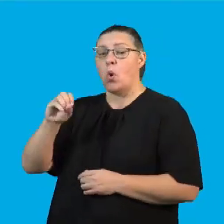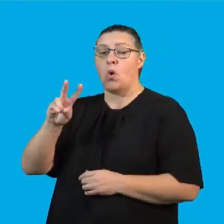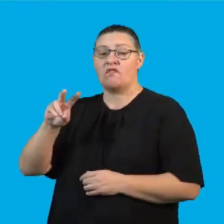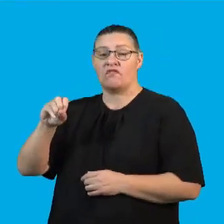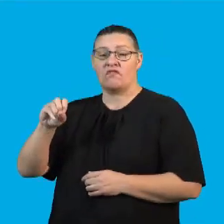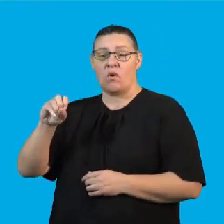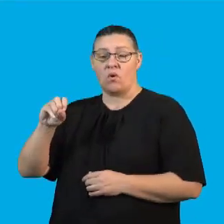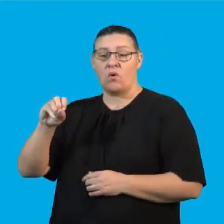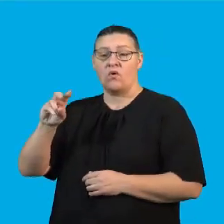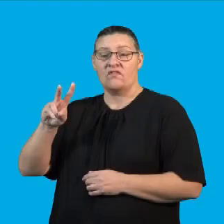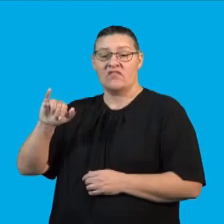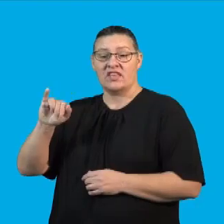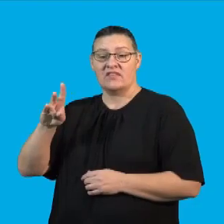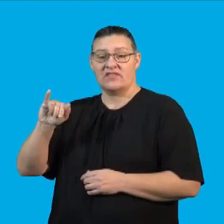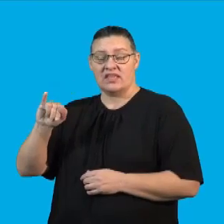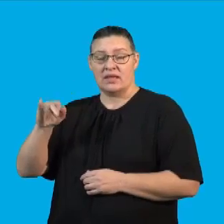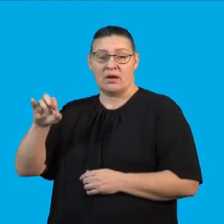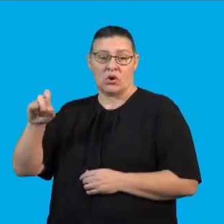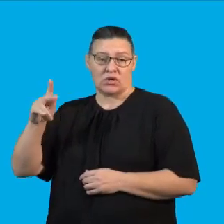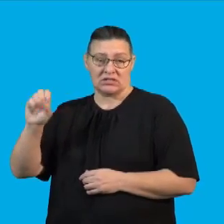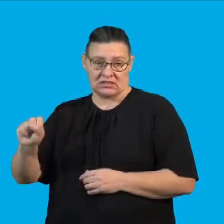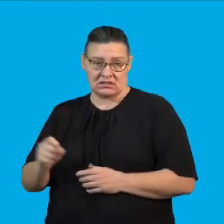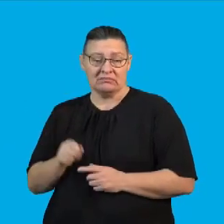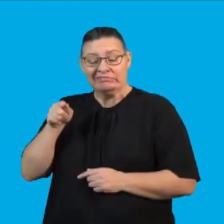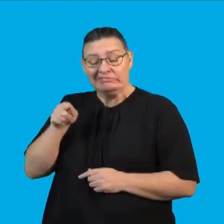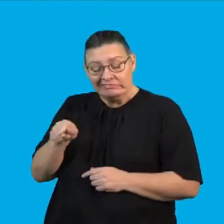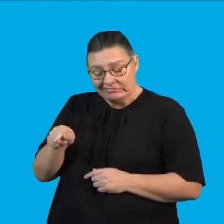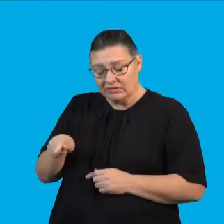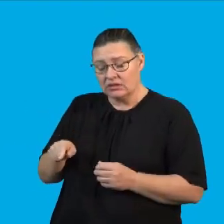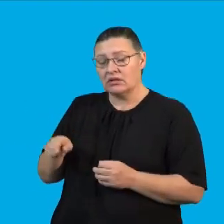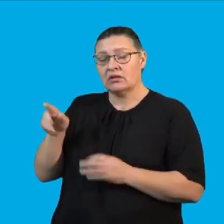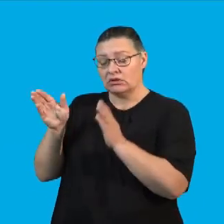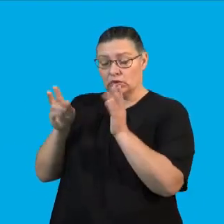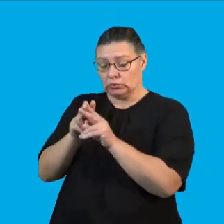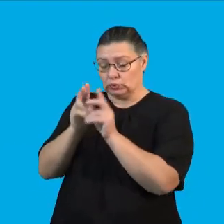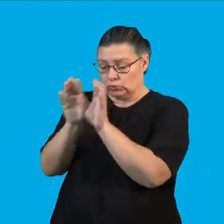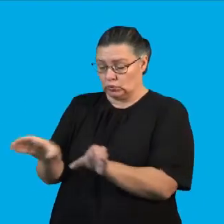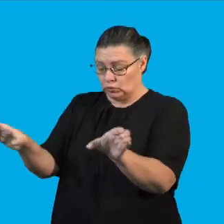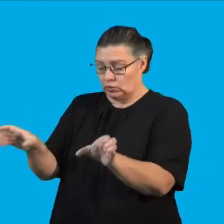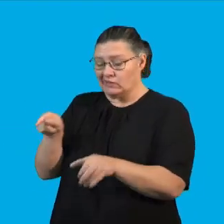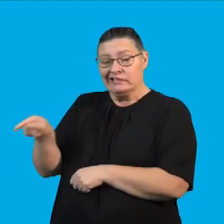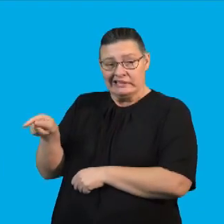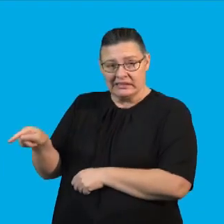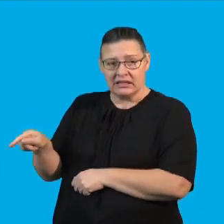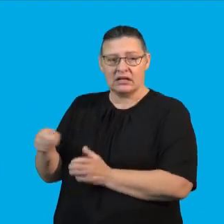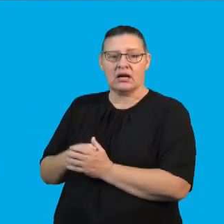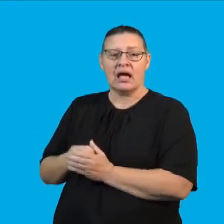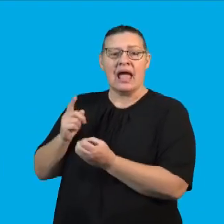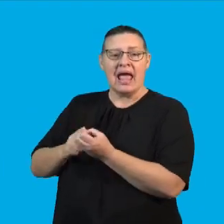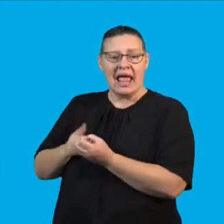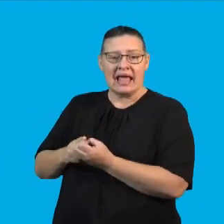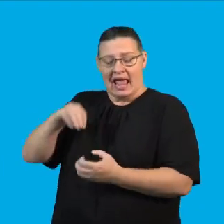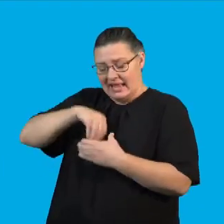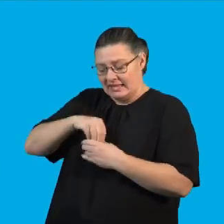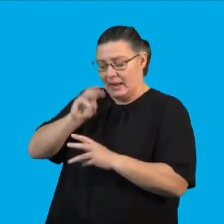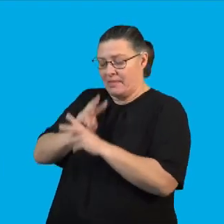ovoviviparous. Eggs are protected inside the mother's body. The eggs are there, the embryo develops inside